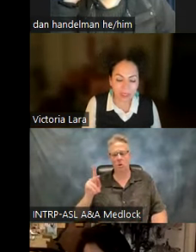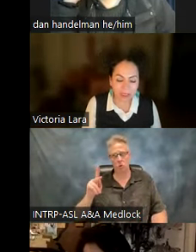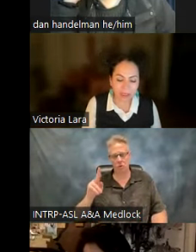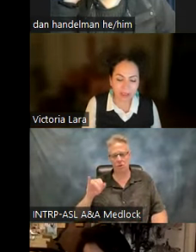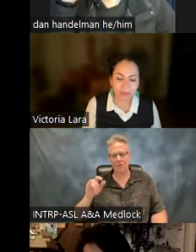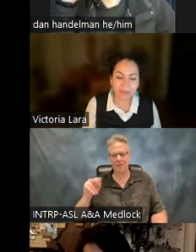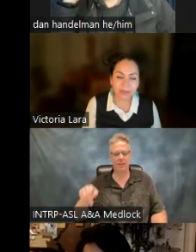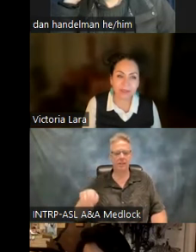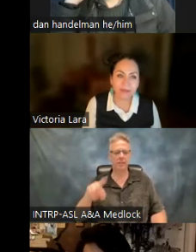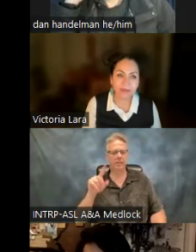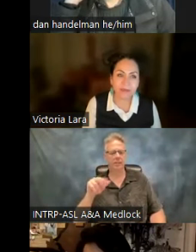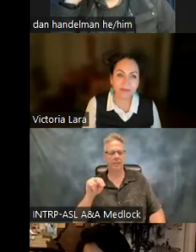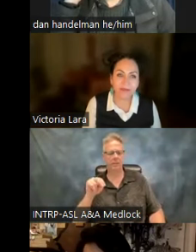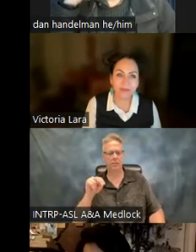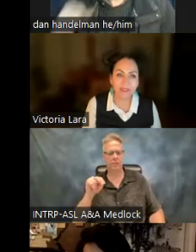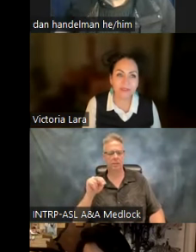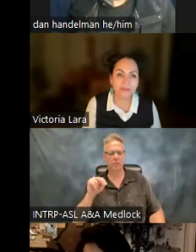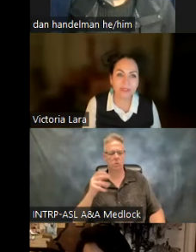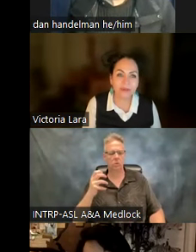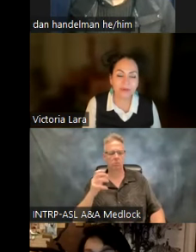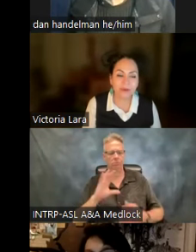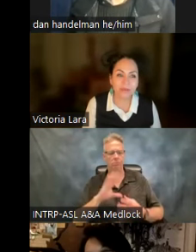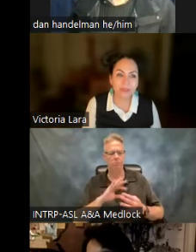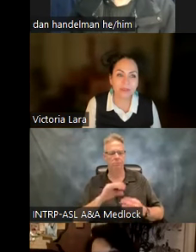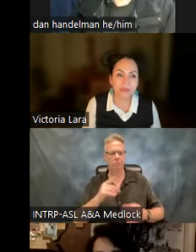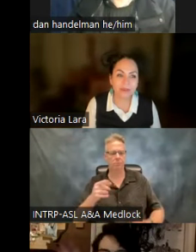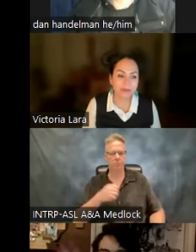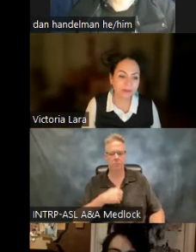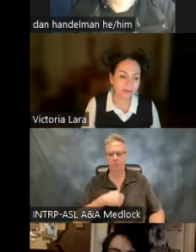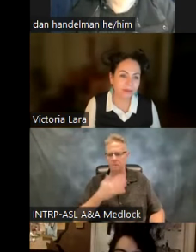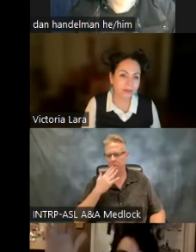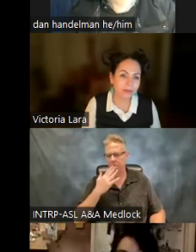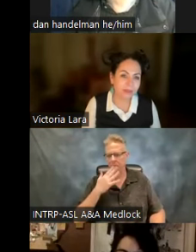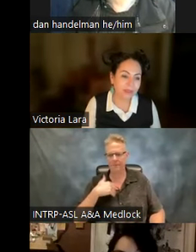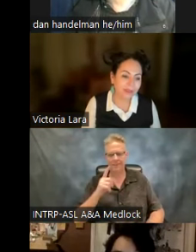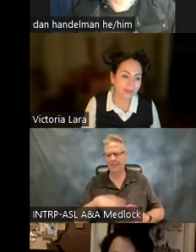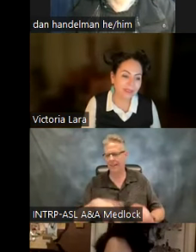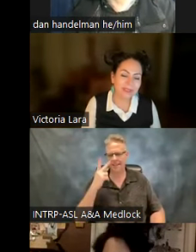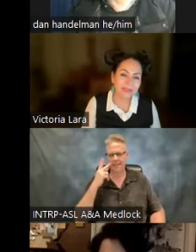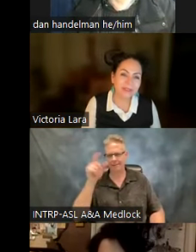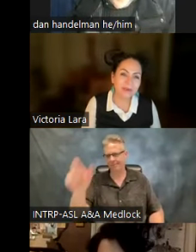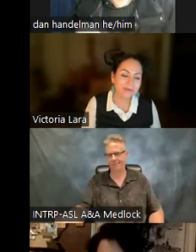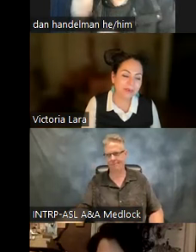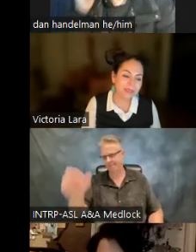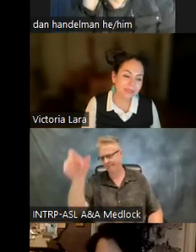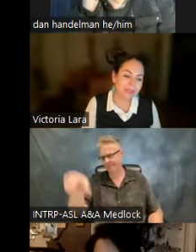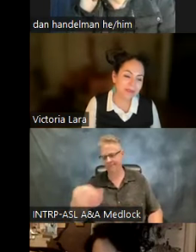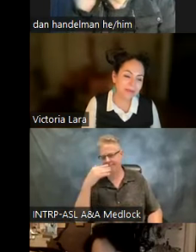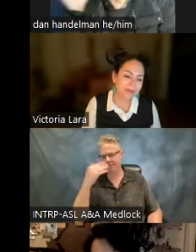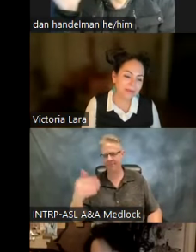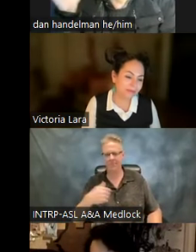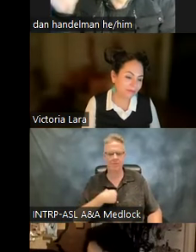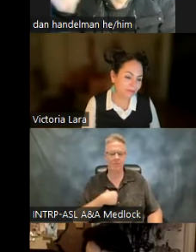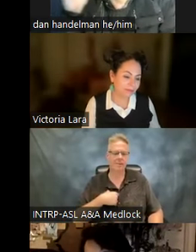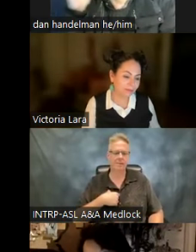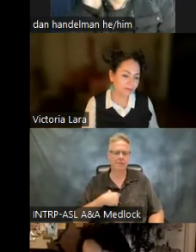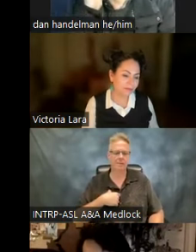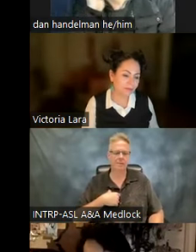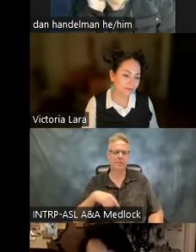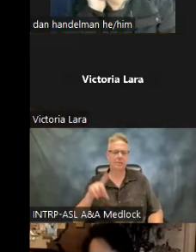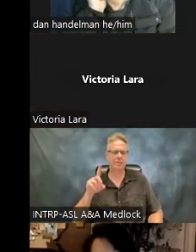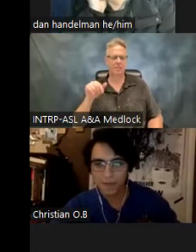Commissioner Dan wants to say something or comment. Thank you. Sorry, I can't see the side. Yeah, so I appreciate that. Go ahead. Yeah, I